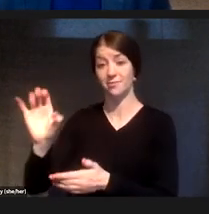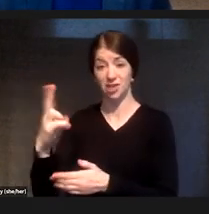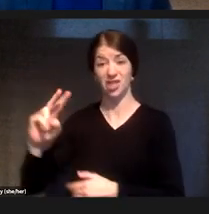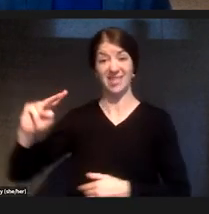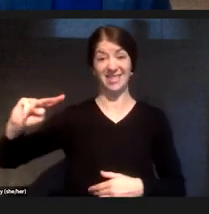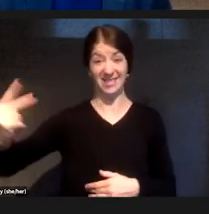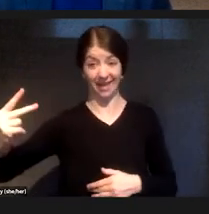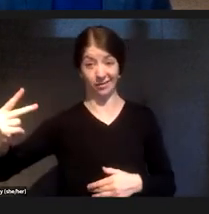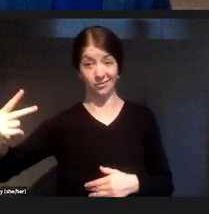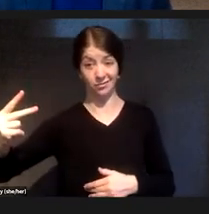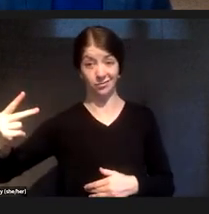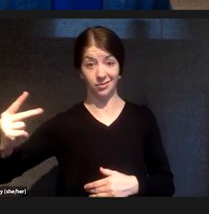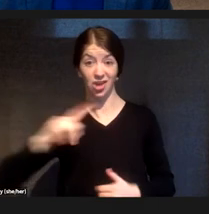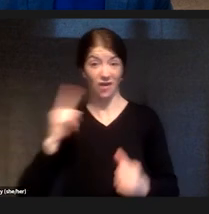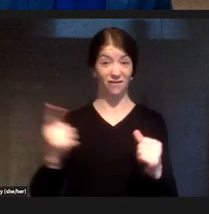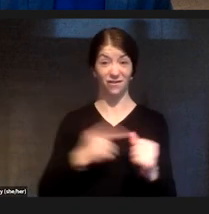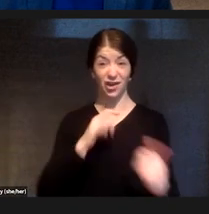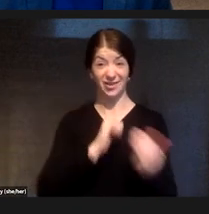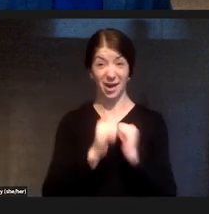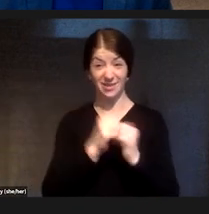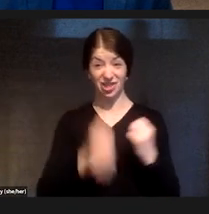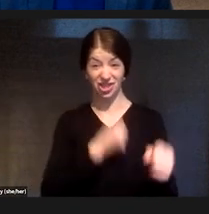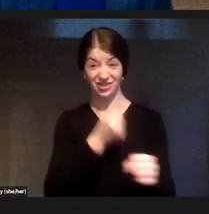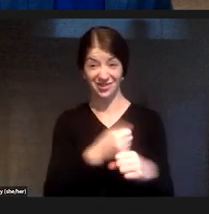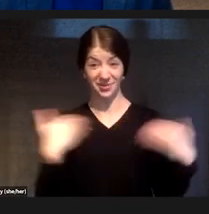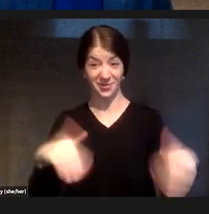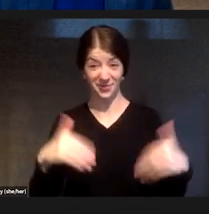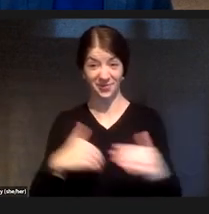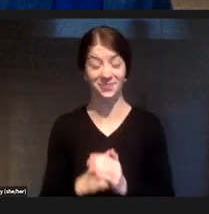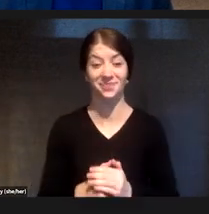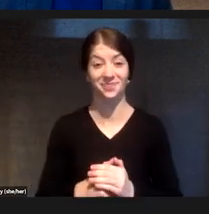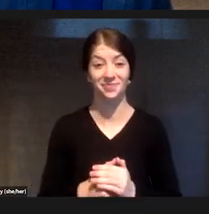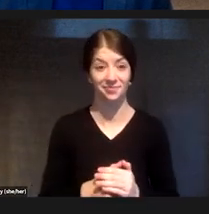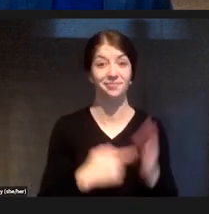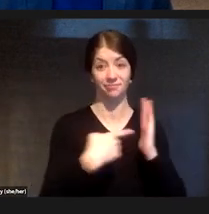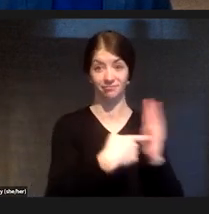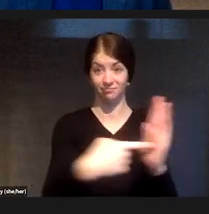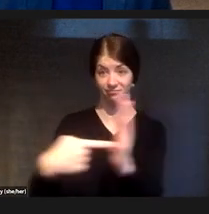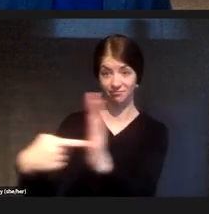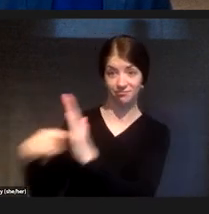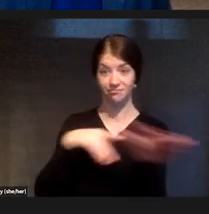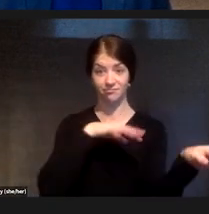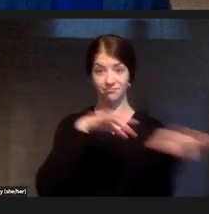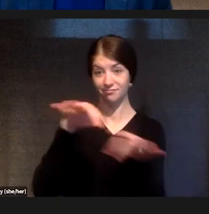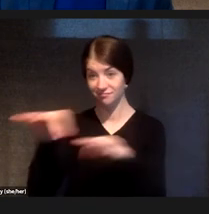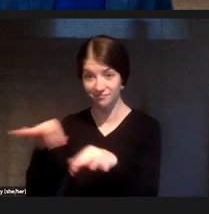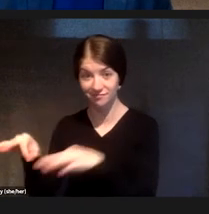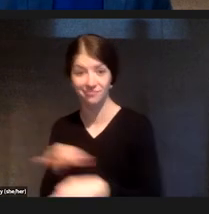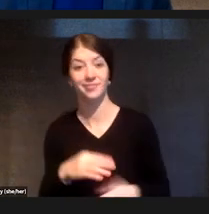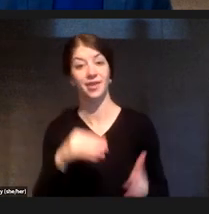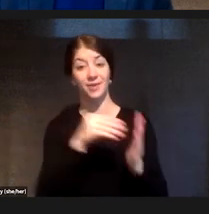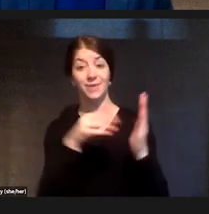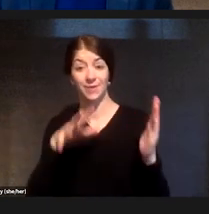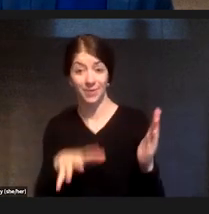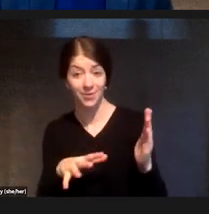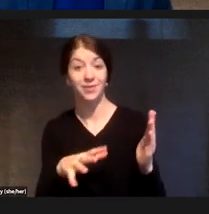of competition. And that this program is meant to then describe and show to the rest of our institution through having students that are getting